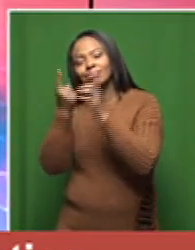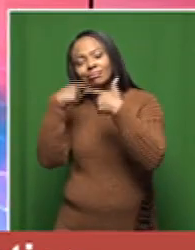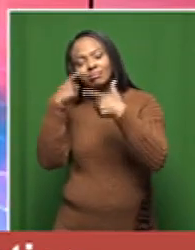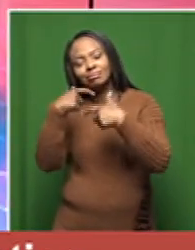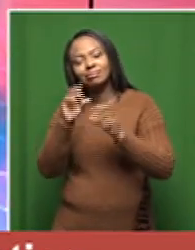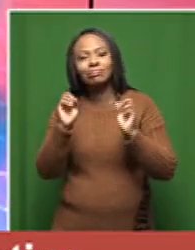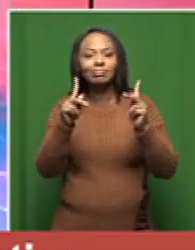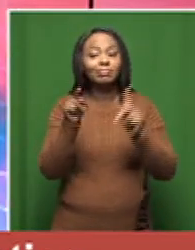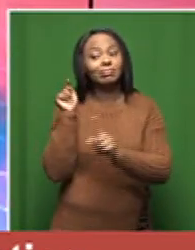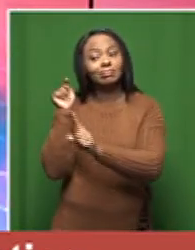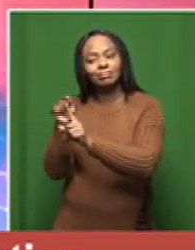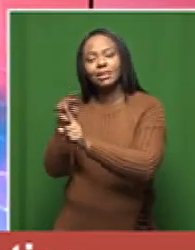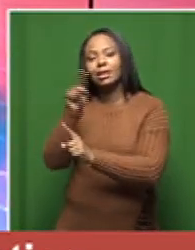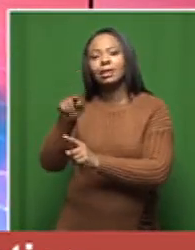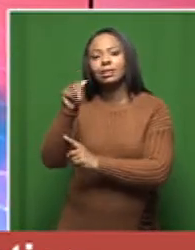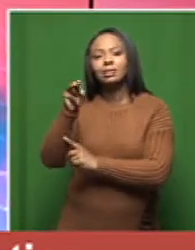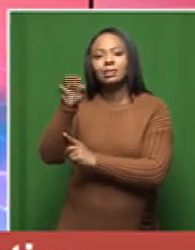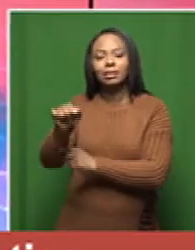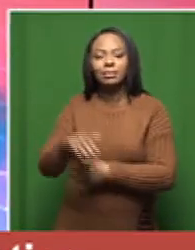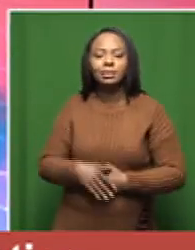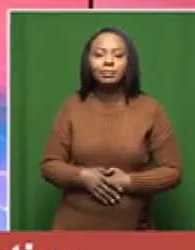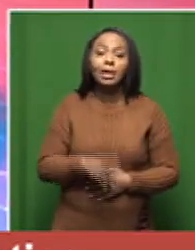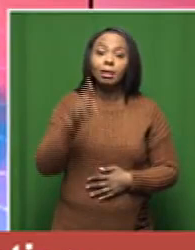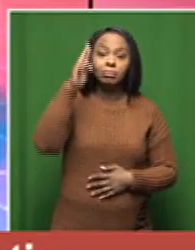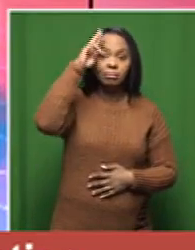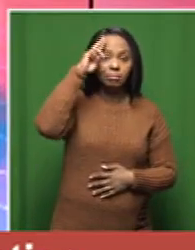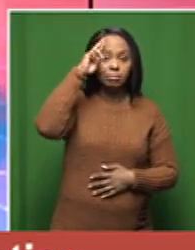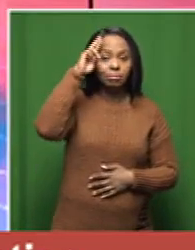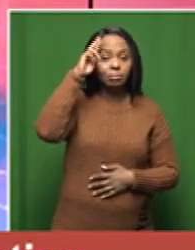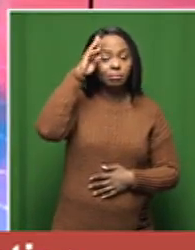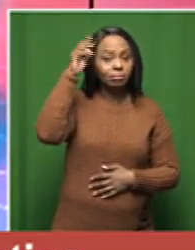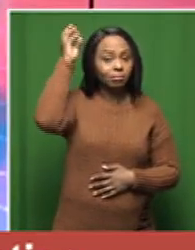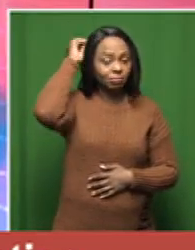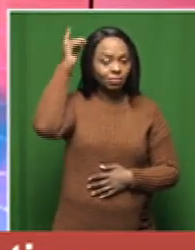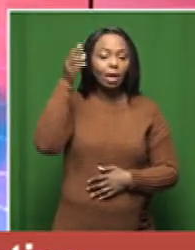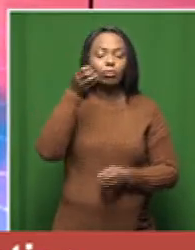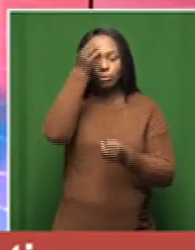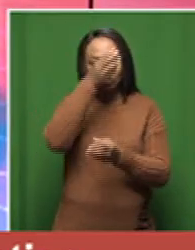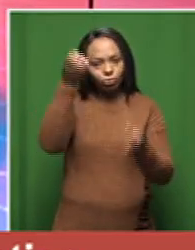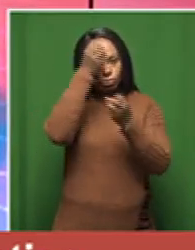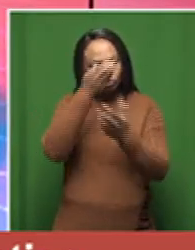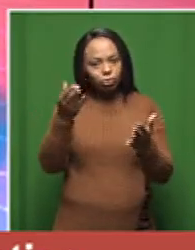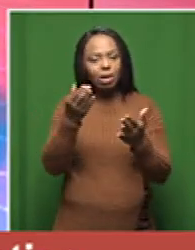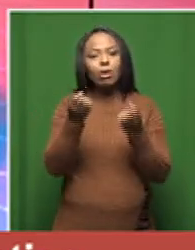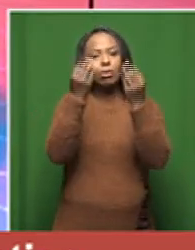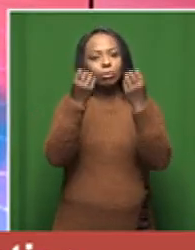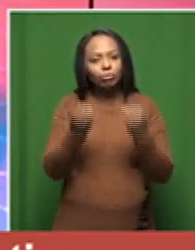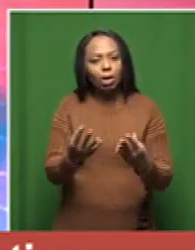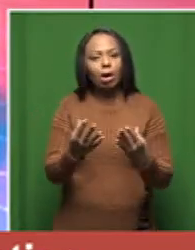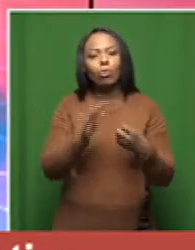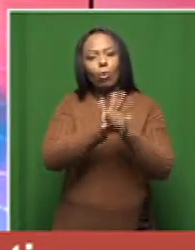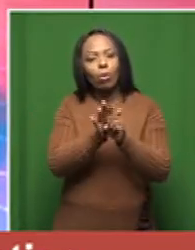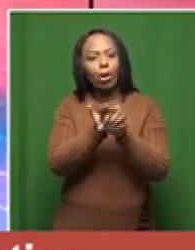right, that's Zoma with those statistics. But do remember that as we observe and report on these COVID-19 cases, the